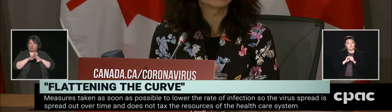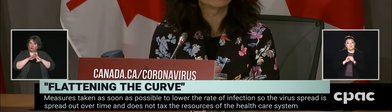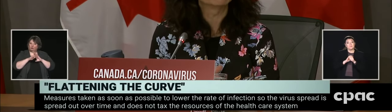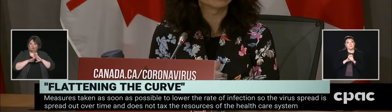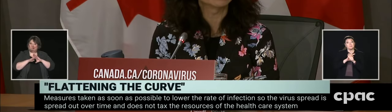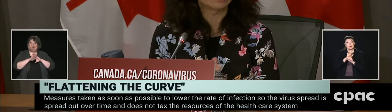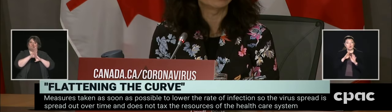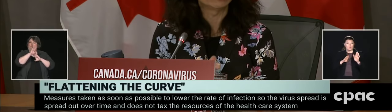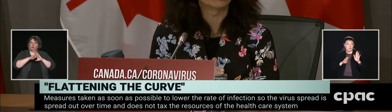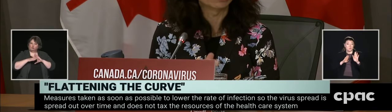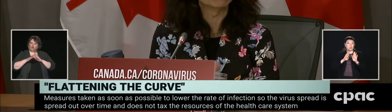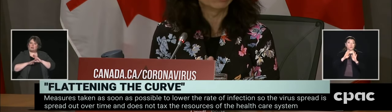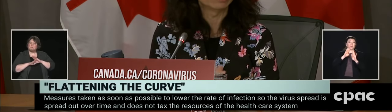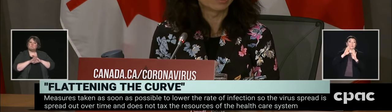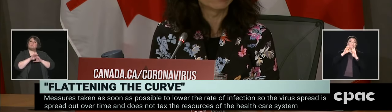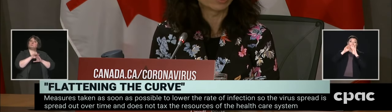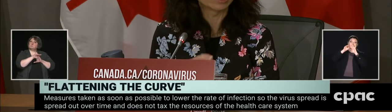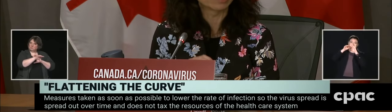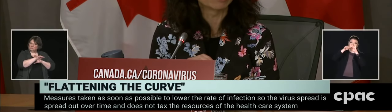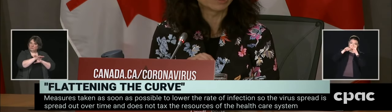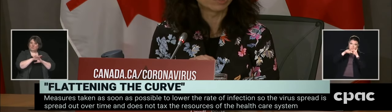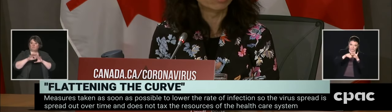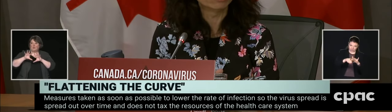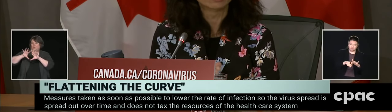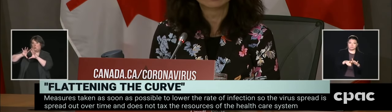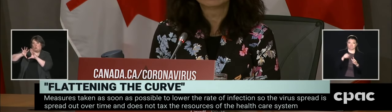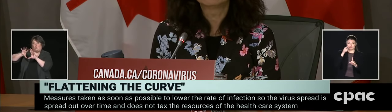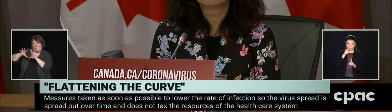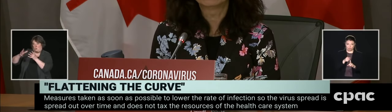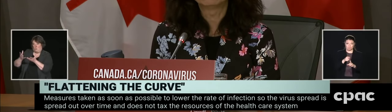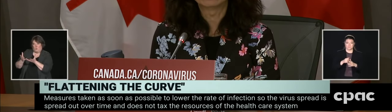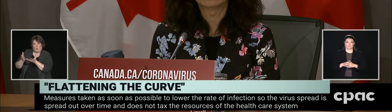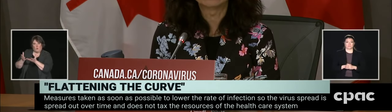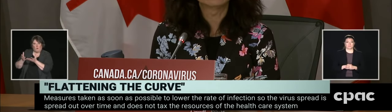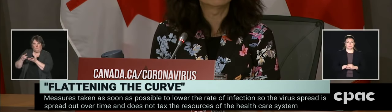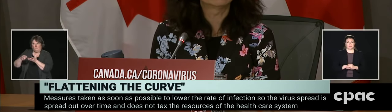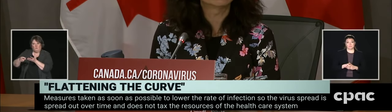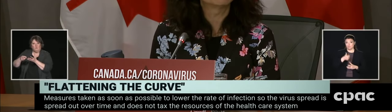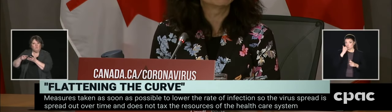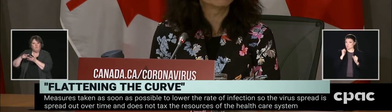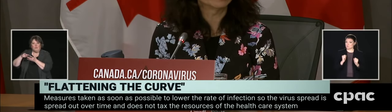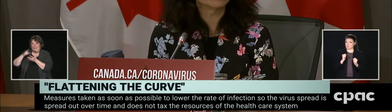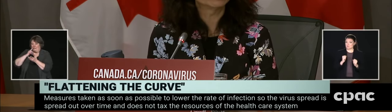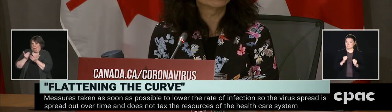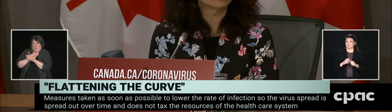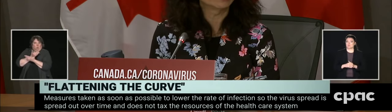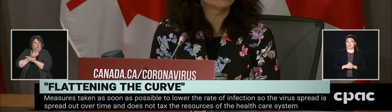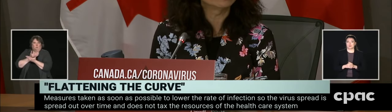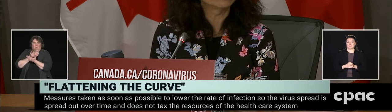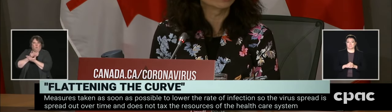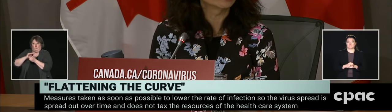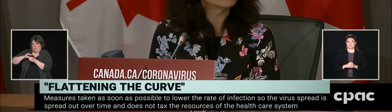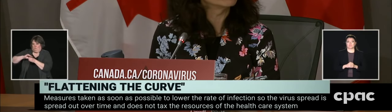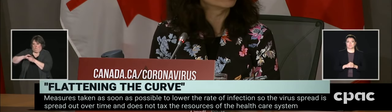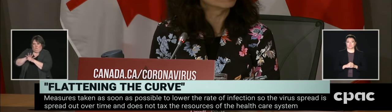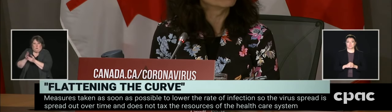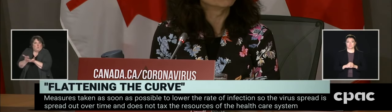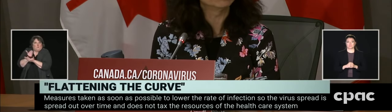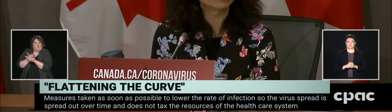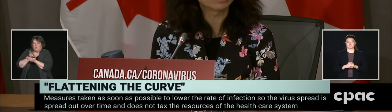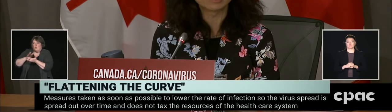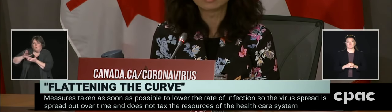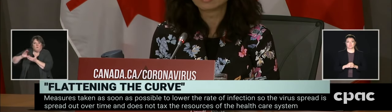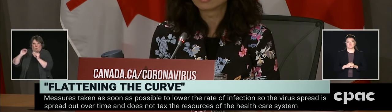started off being completely not immune to this virus, completely new. So until the global population attains a certain level